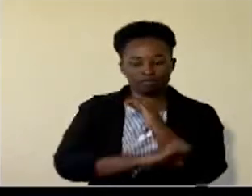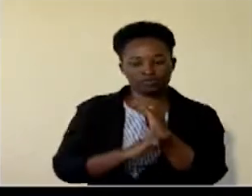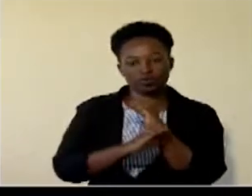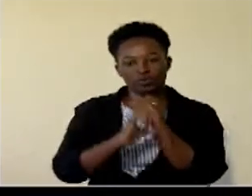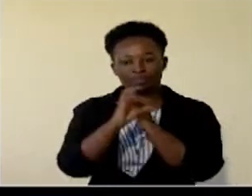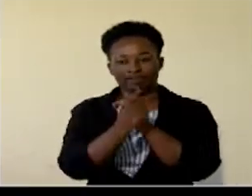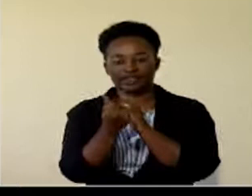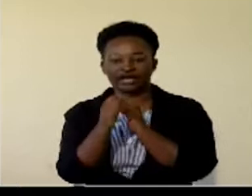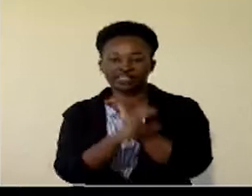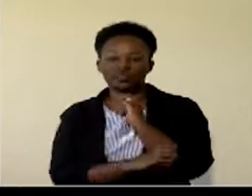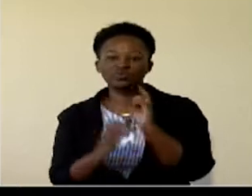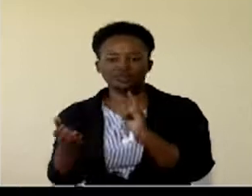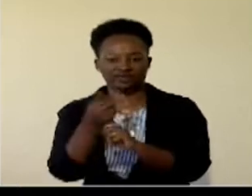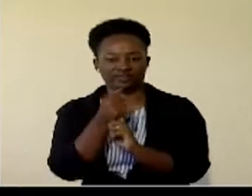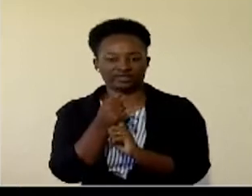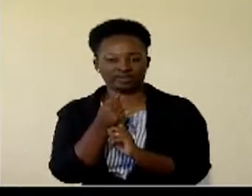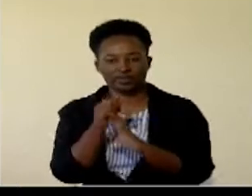loan, or like